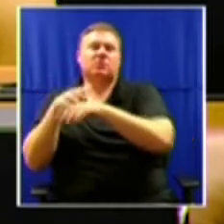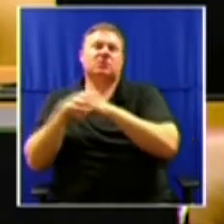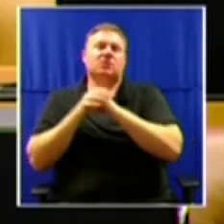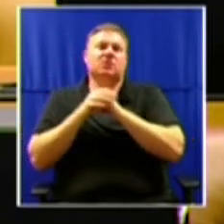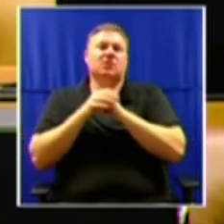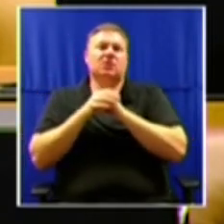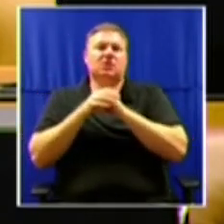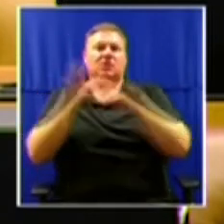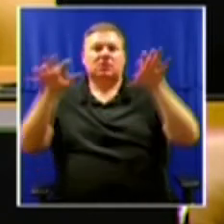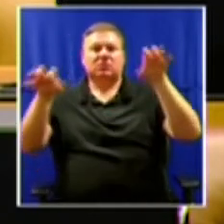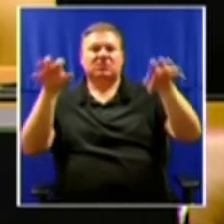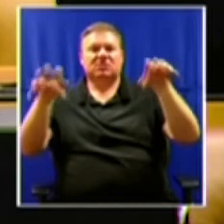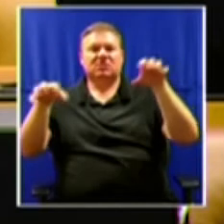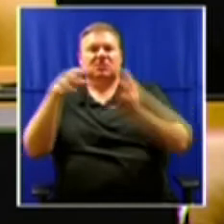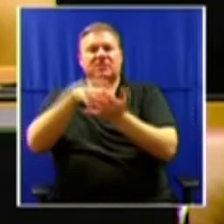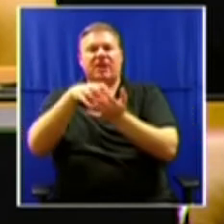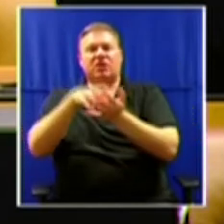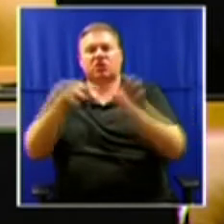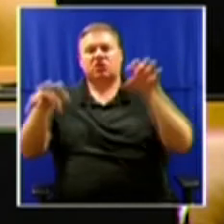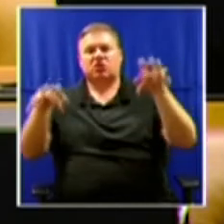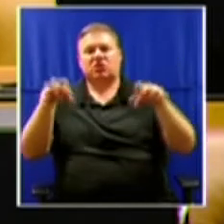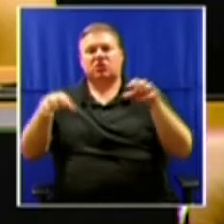township stations are less